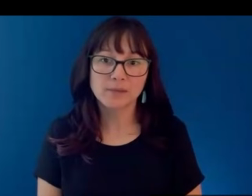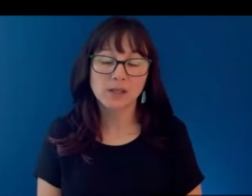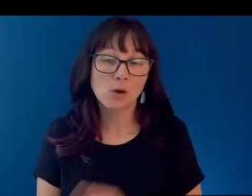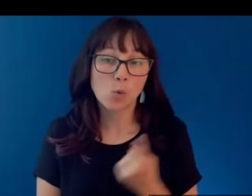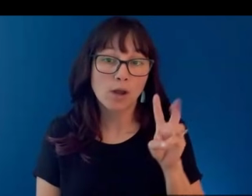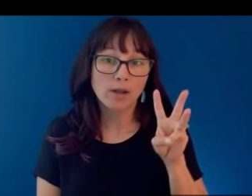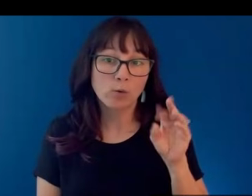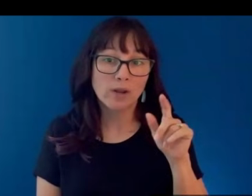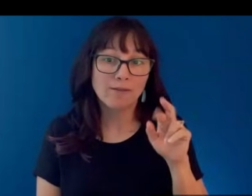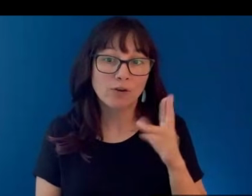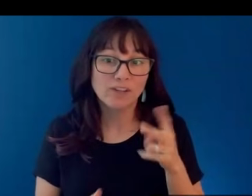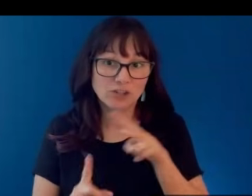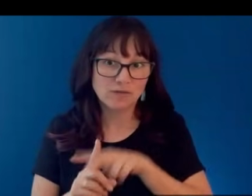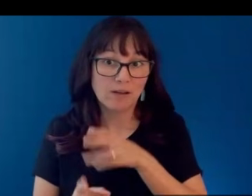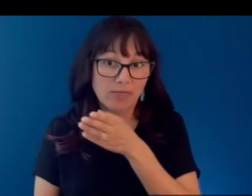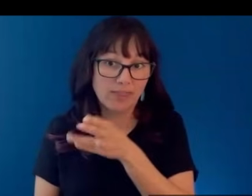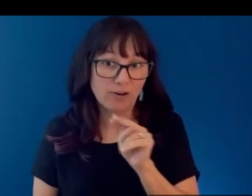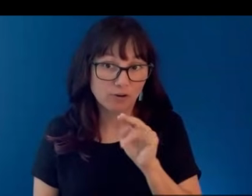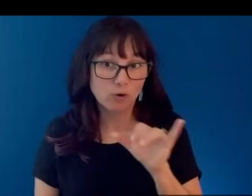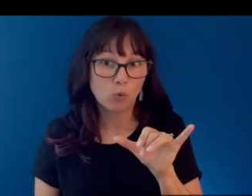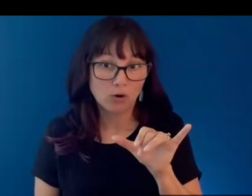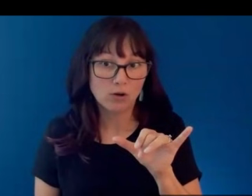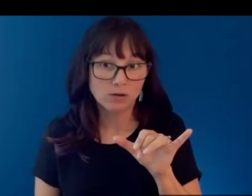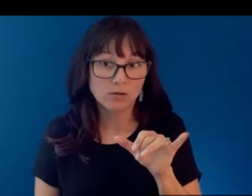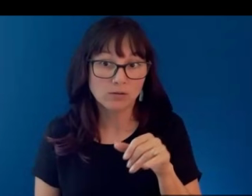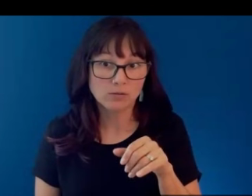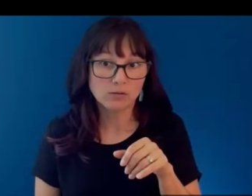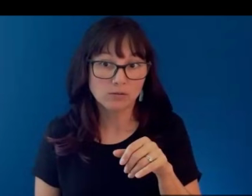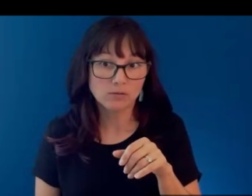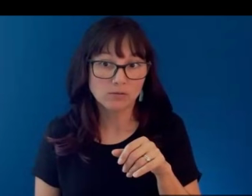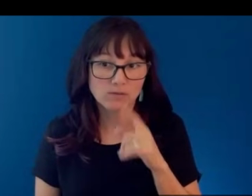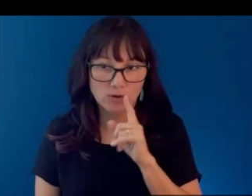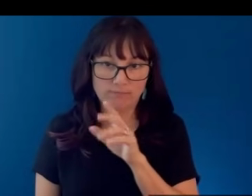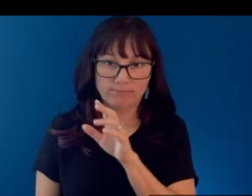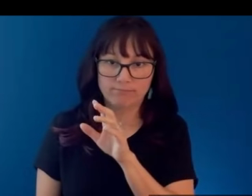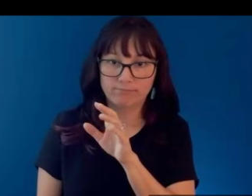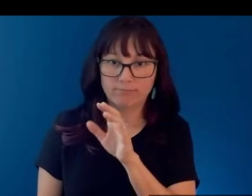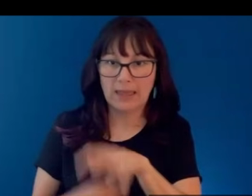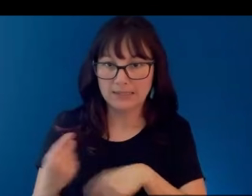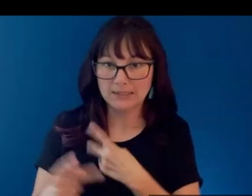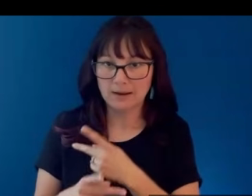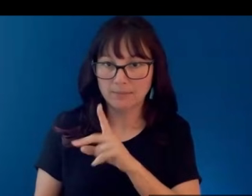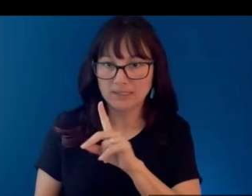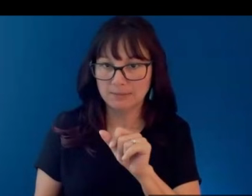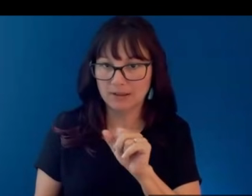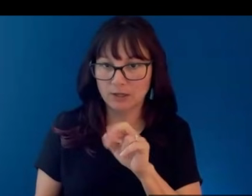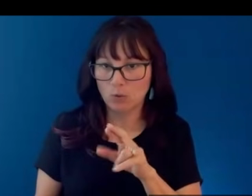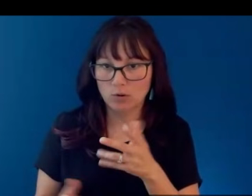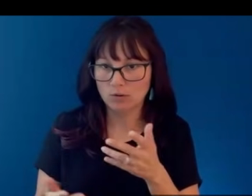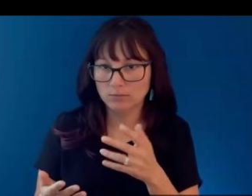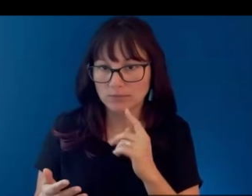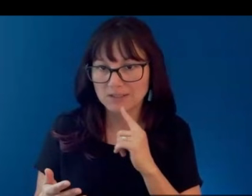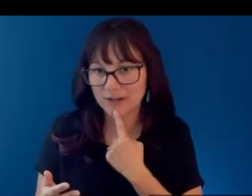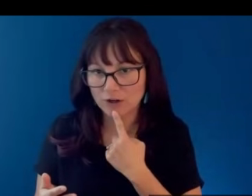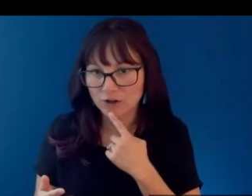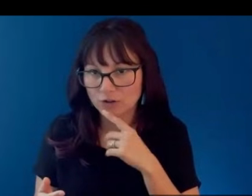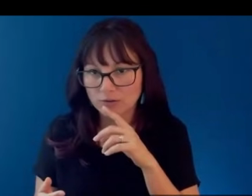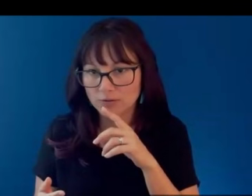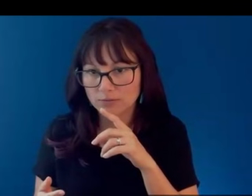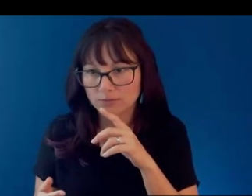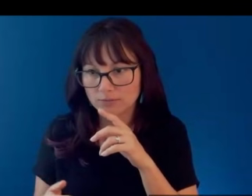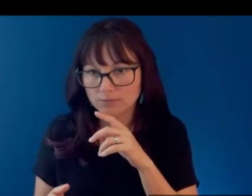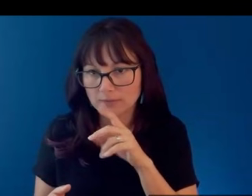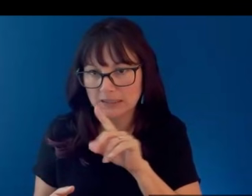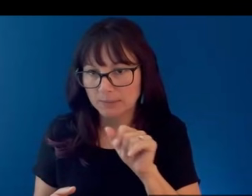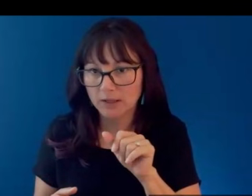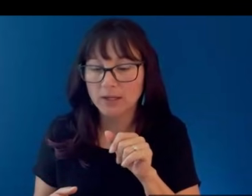was filed in New York for that type of disability or the severity of the disability